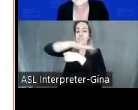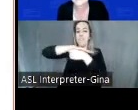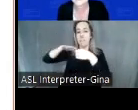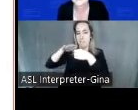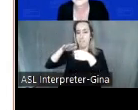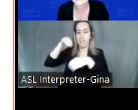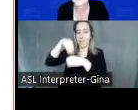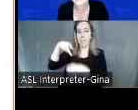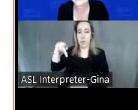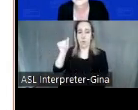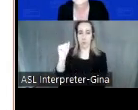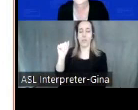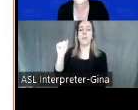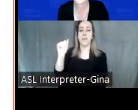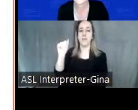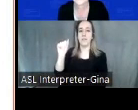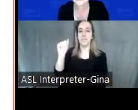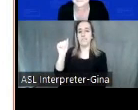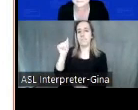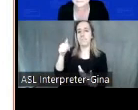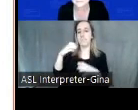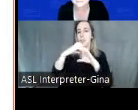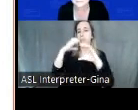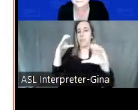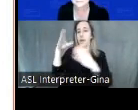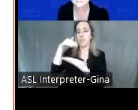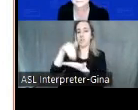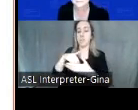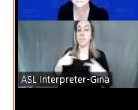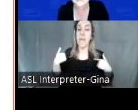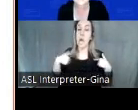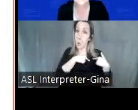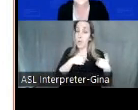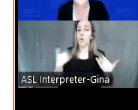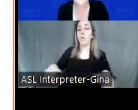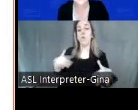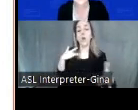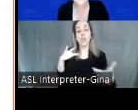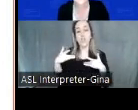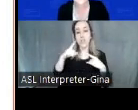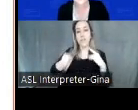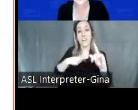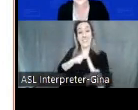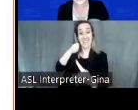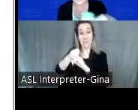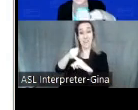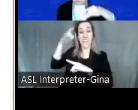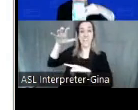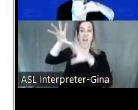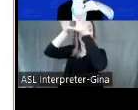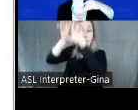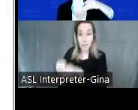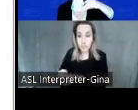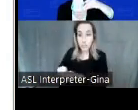Authority bus terminal, and we're very concerned about the impact of the demolition and the rebuilding.